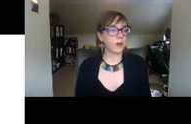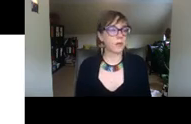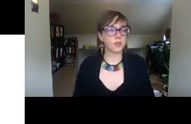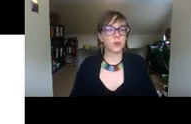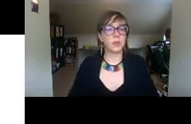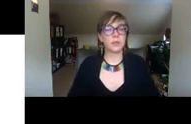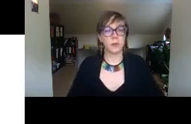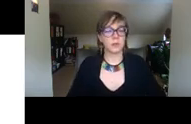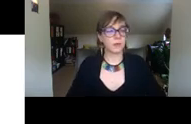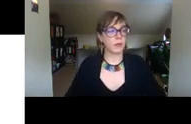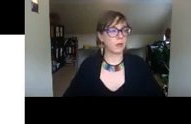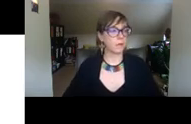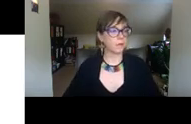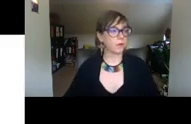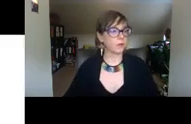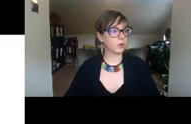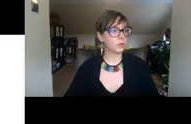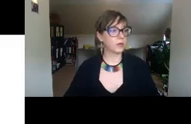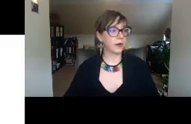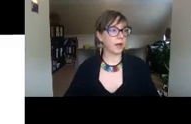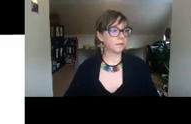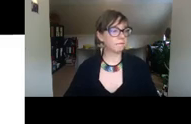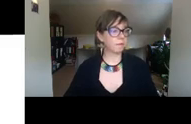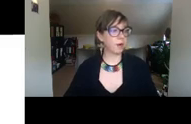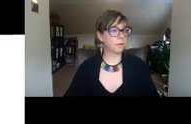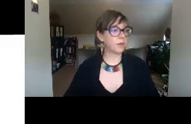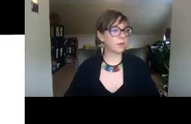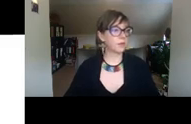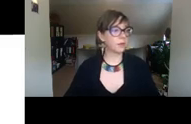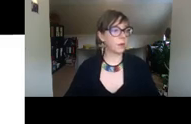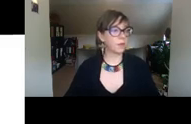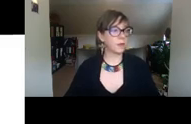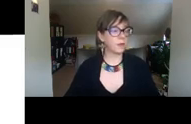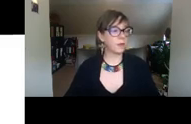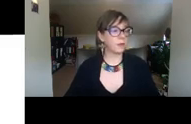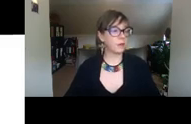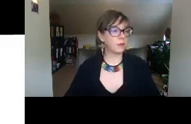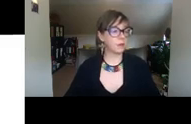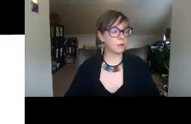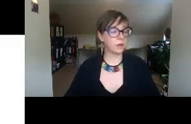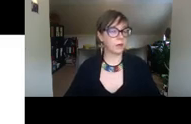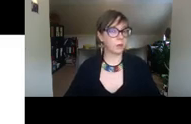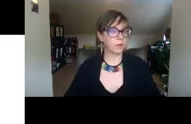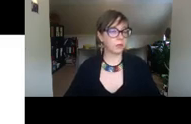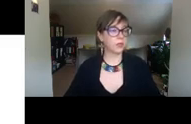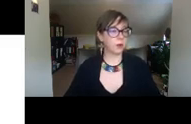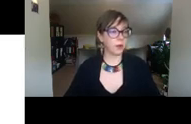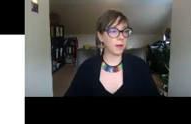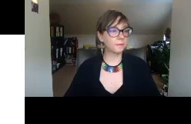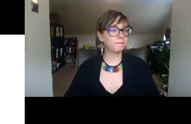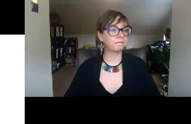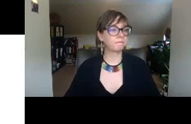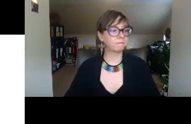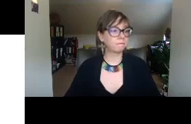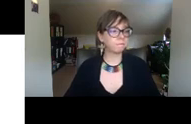So here I'm just showing you some of the results that I got. This is from the ones I was just talking